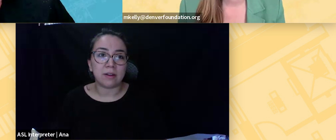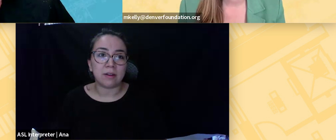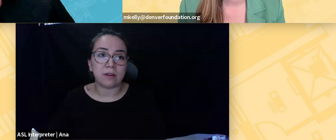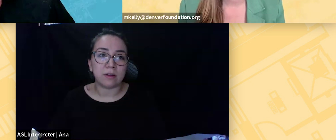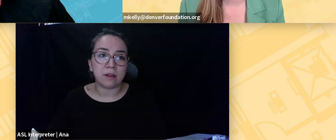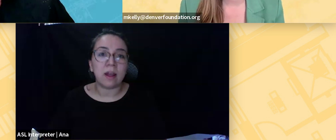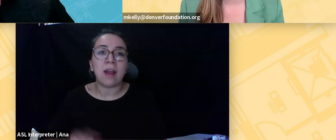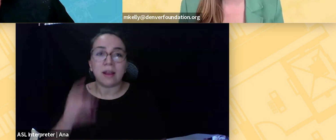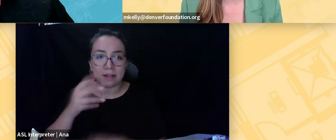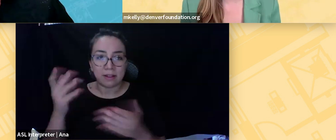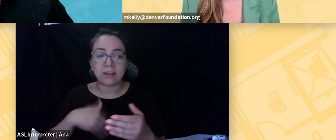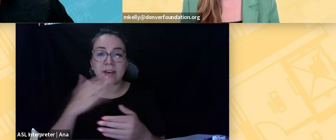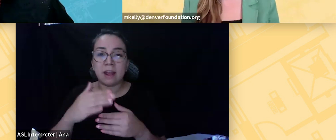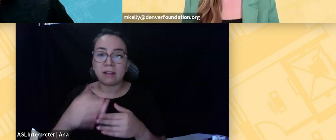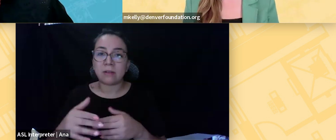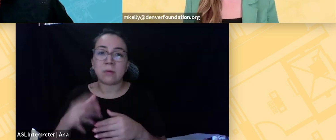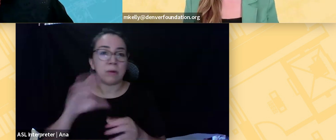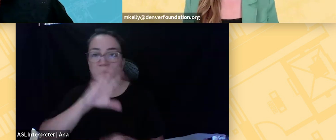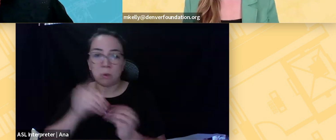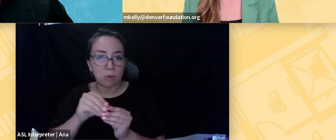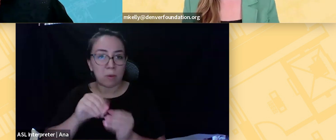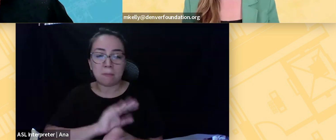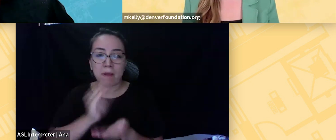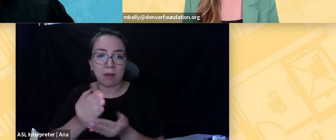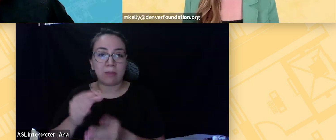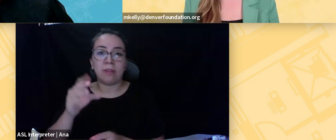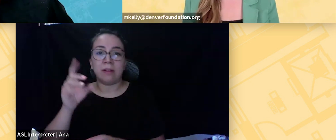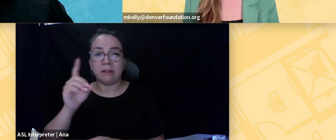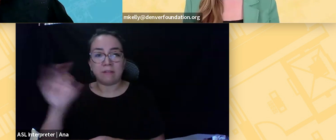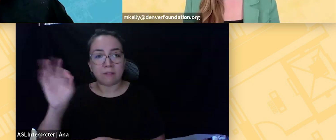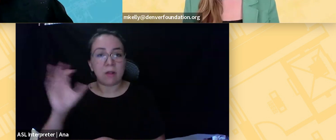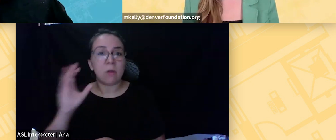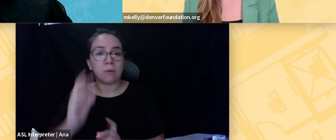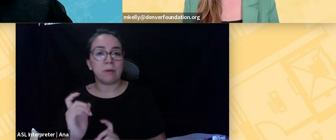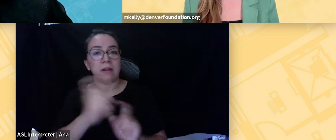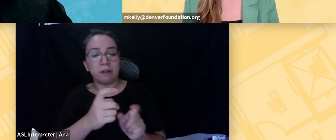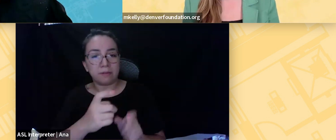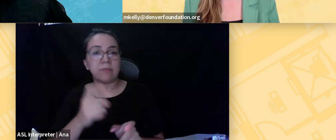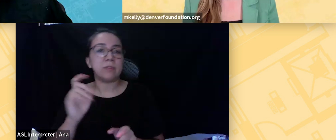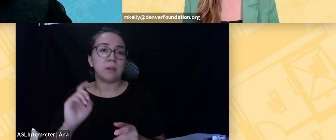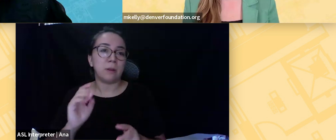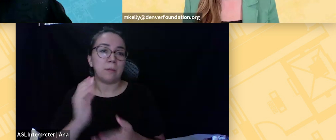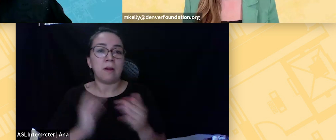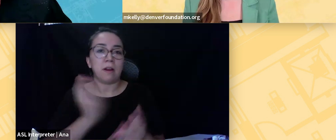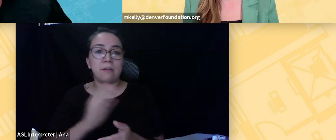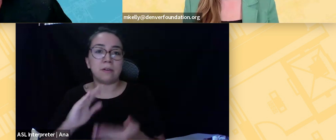I see here next, what is the total amount the Denver Foundation will be granting as part of our community grants